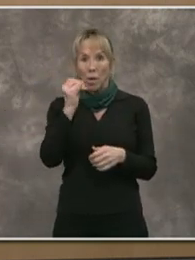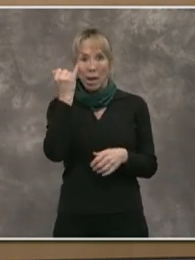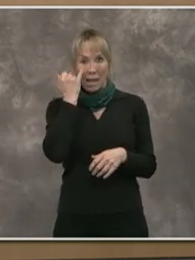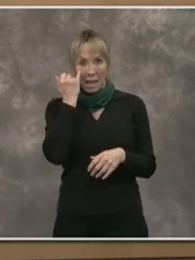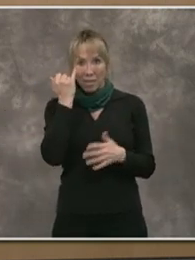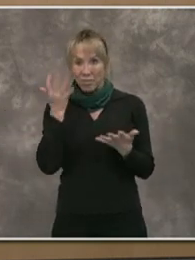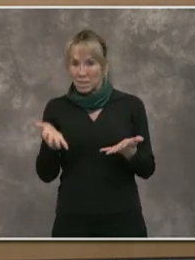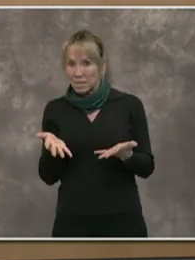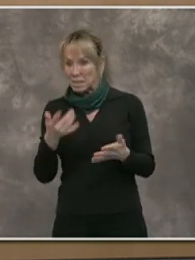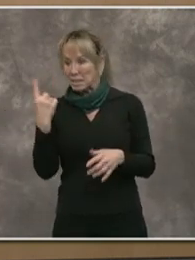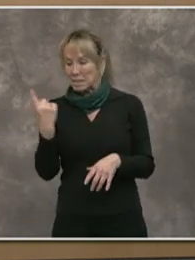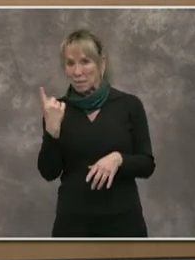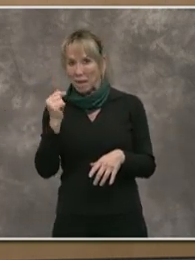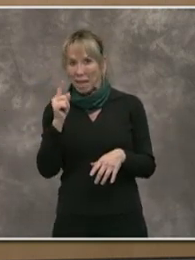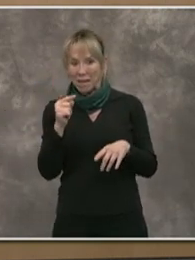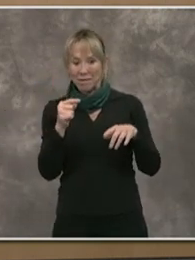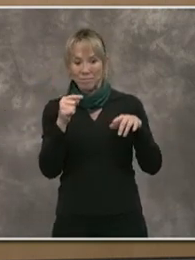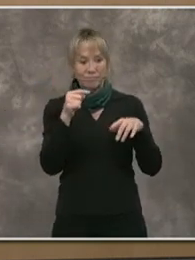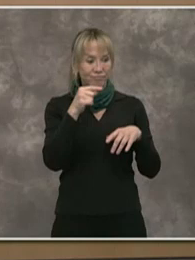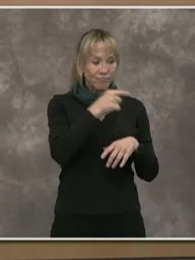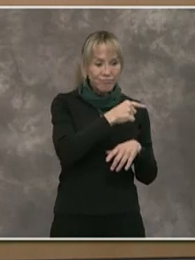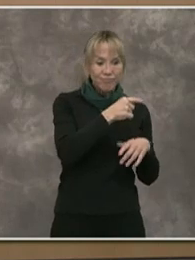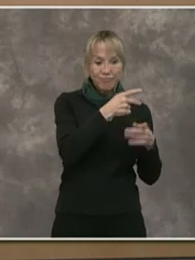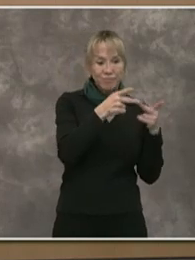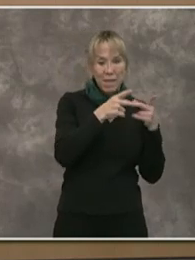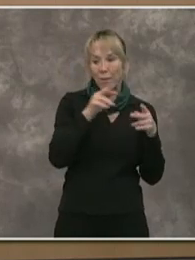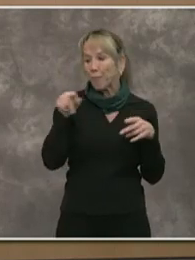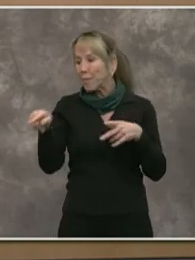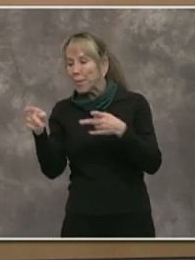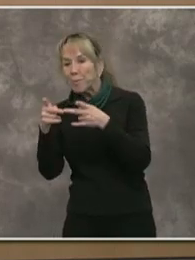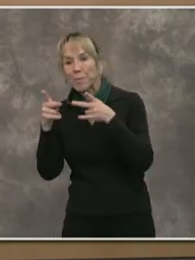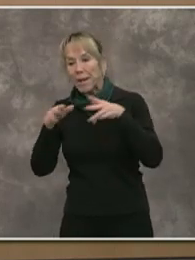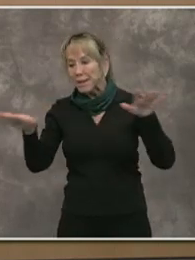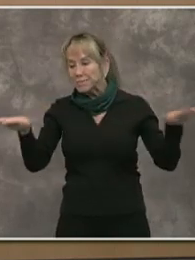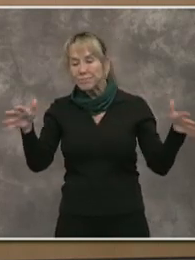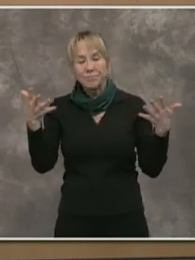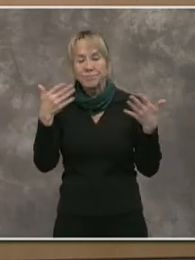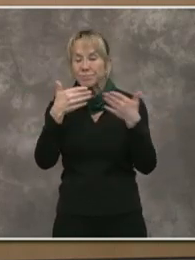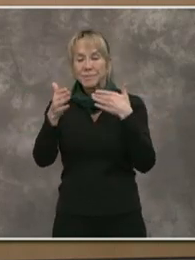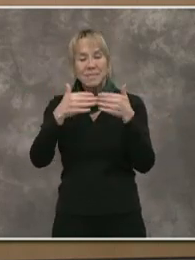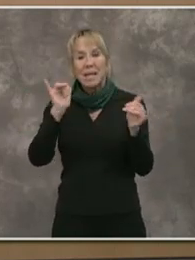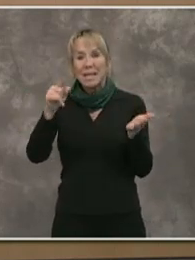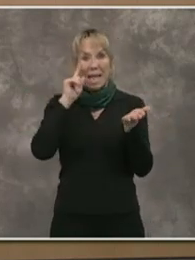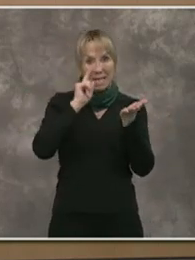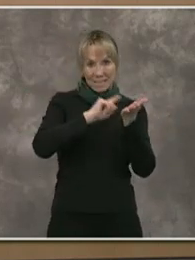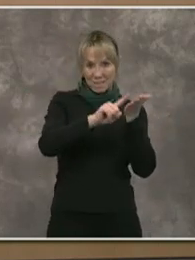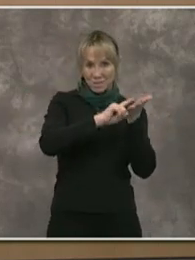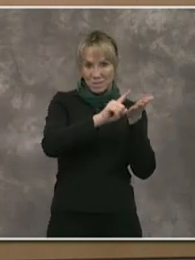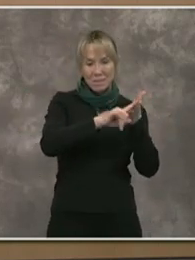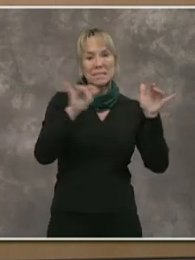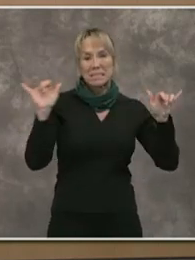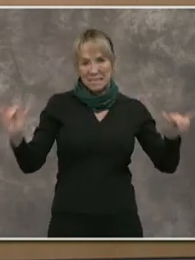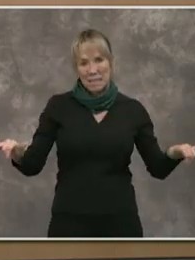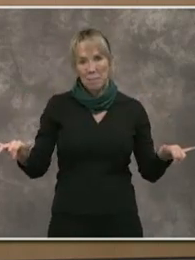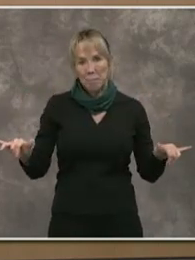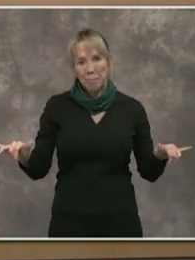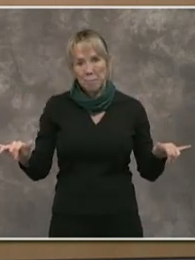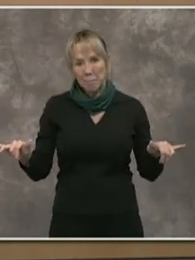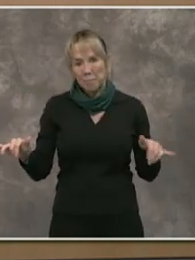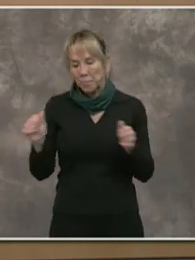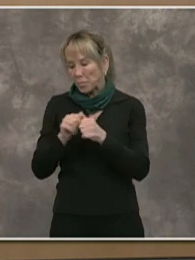individuals at this location or any other location, our investigation process is the same. And